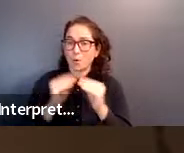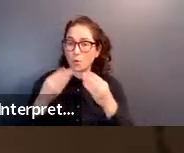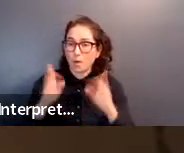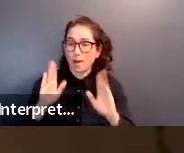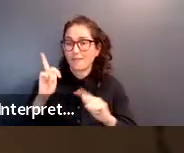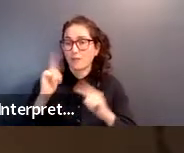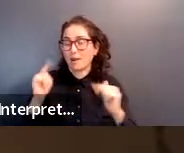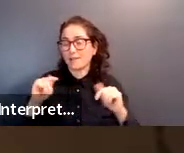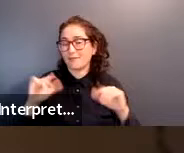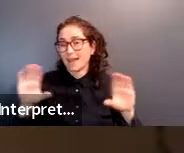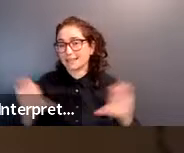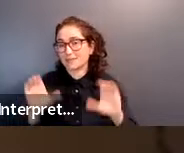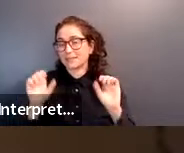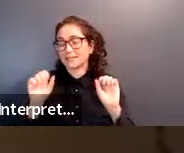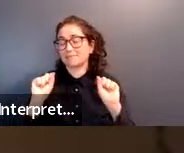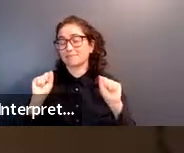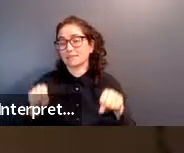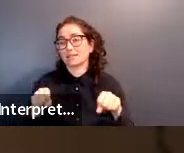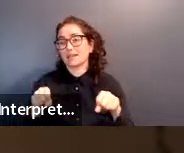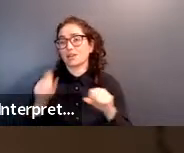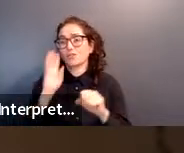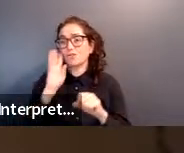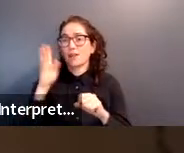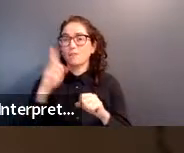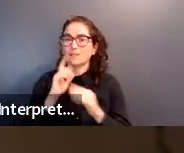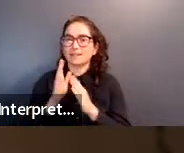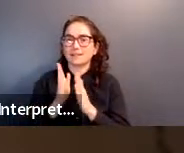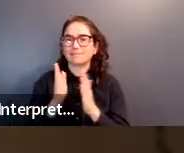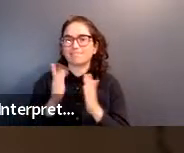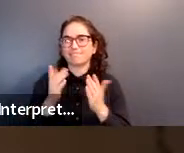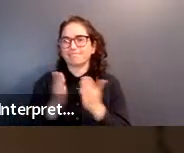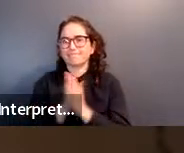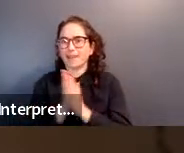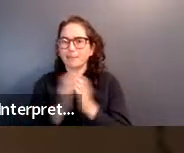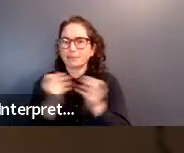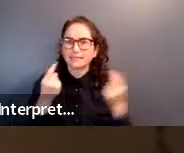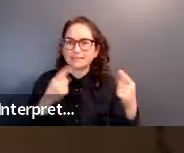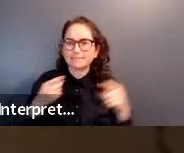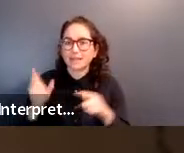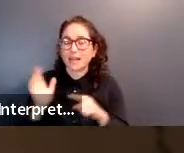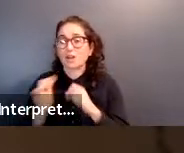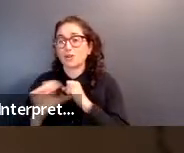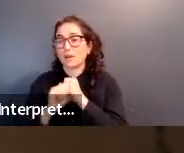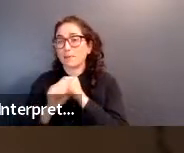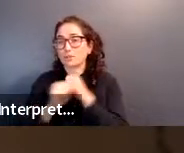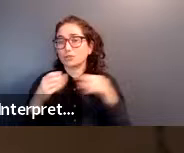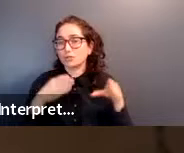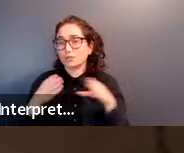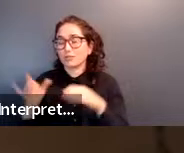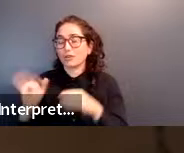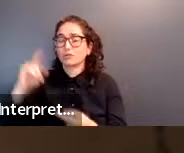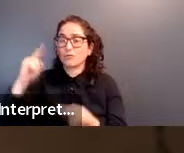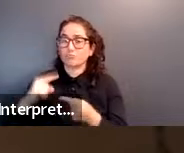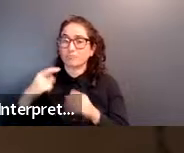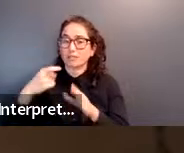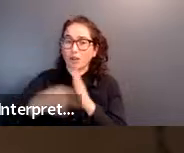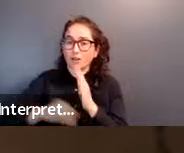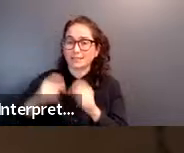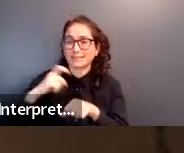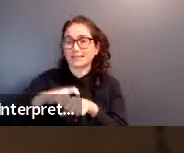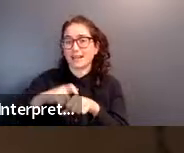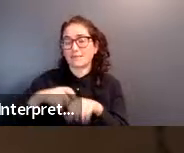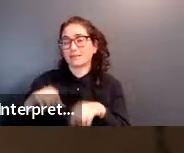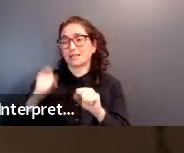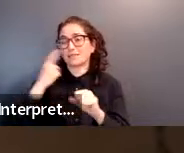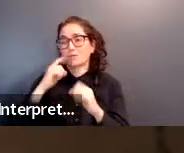of activities that can create vibrancy on our commercial streets and can lower the cost and the time that it takes to start